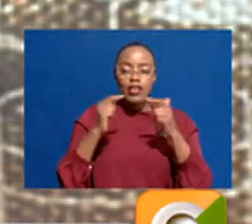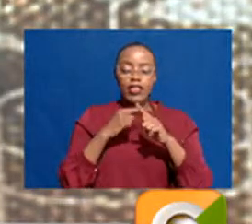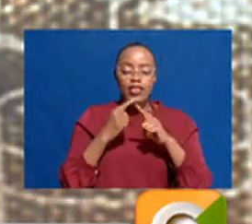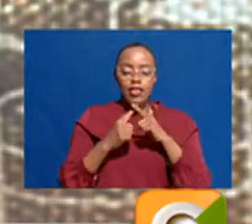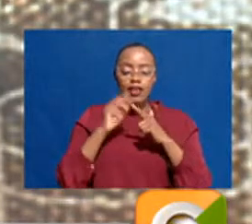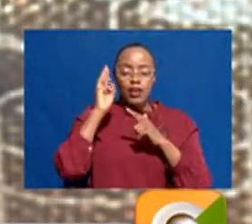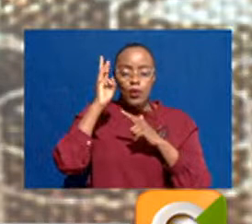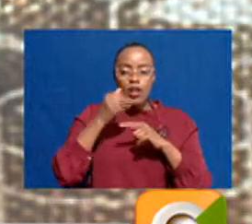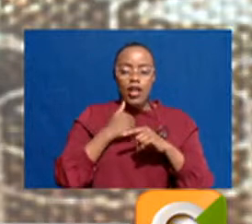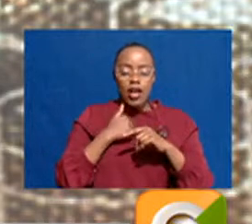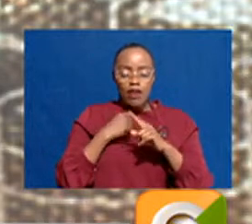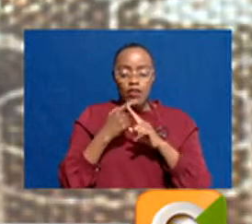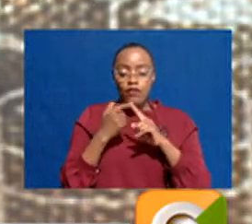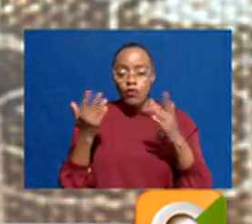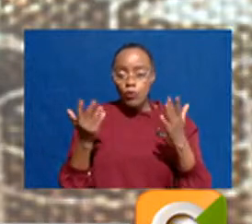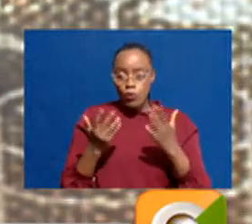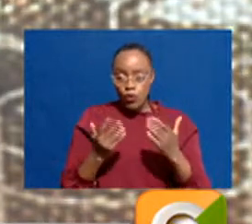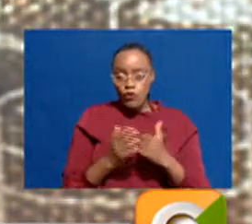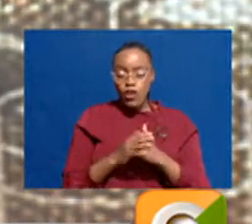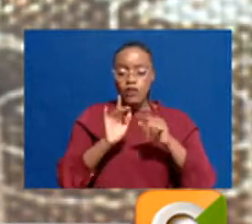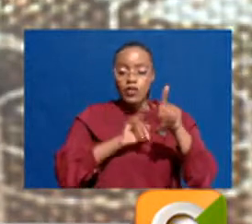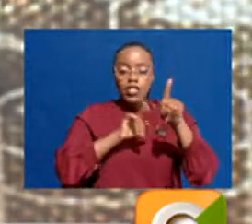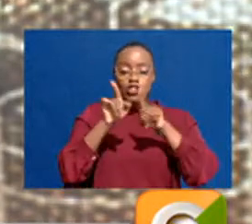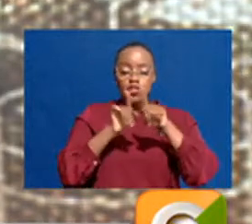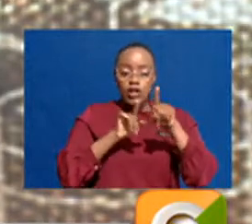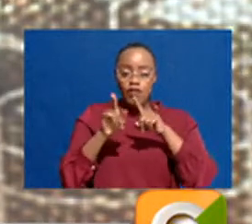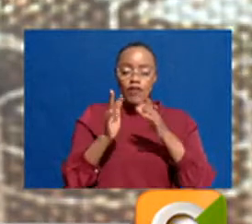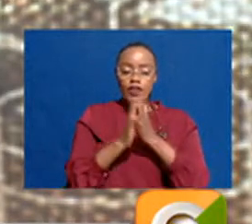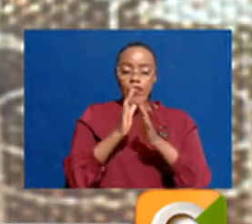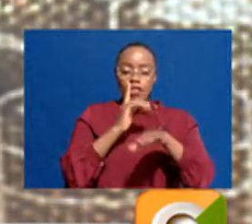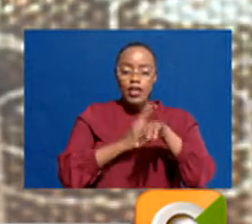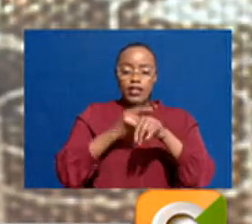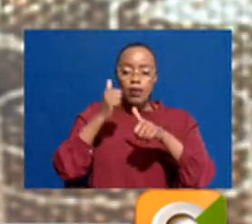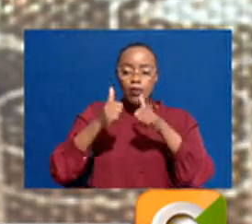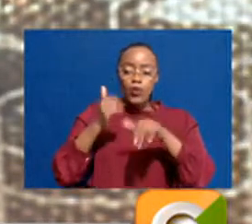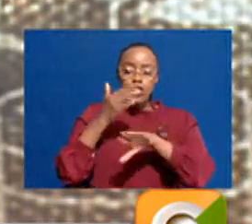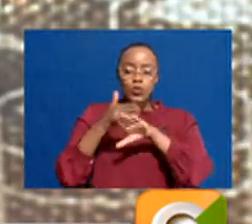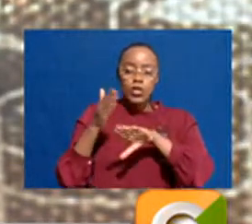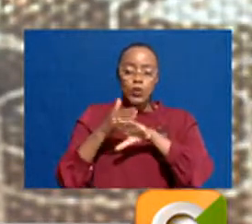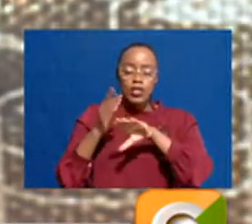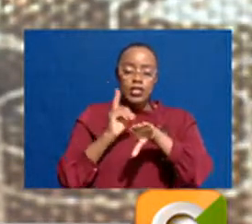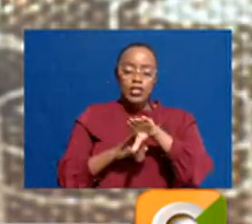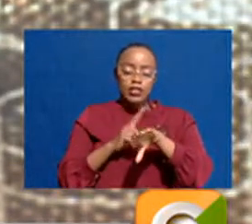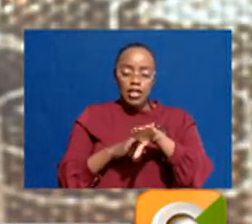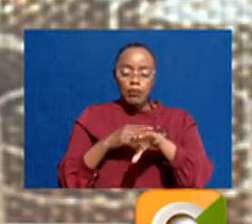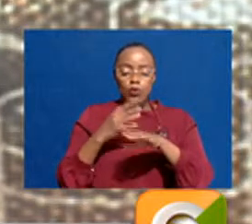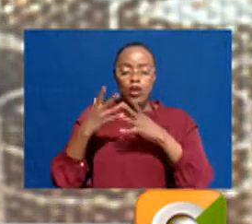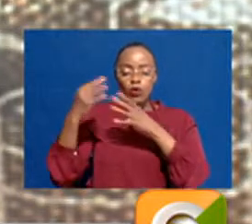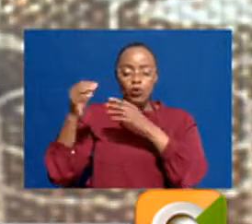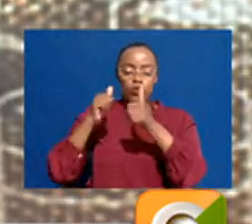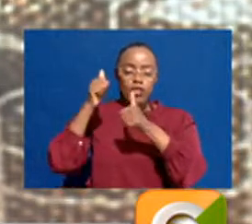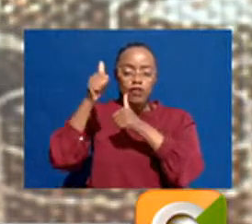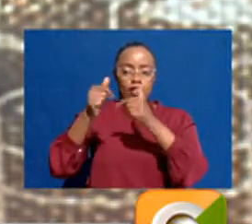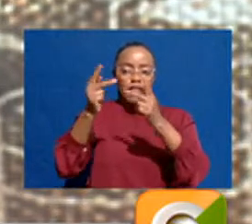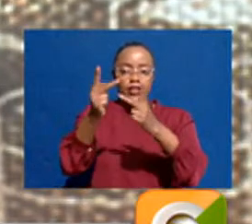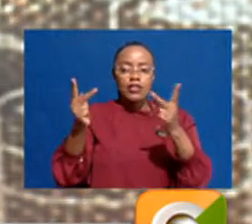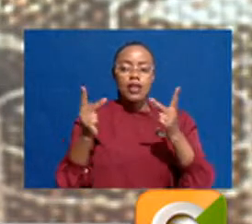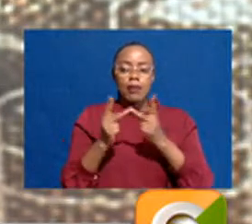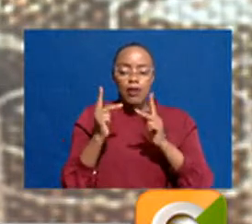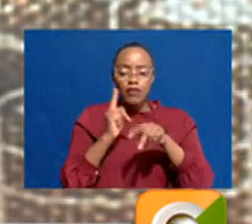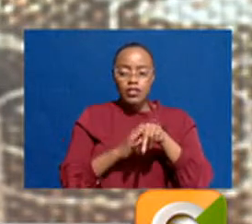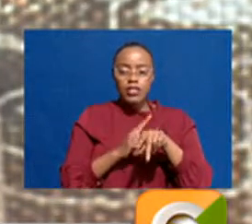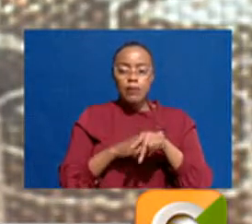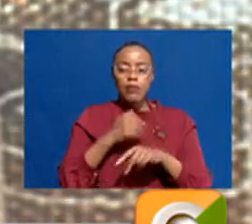come largely from the travel and the time that we waste going to the farthest location when you could just have